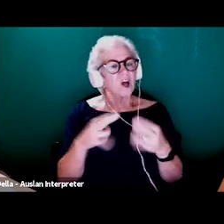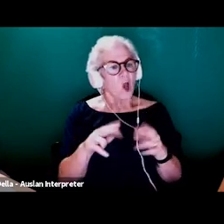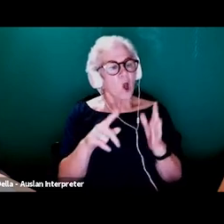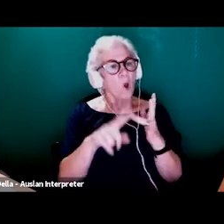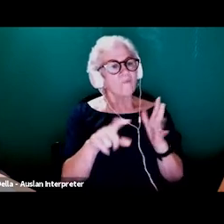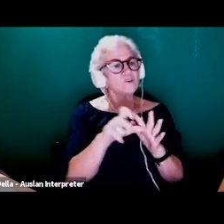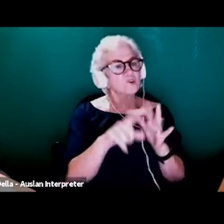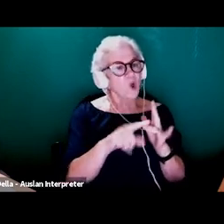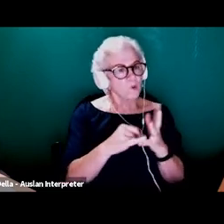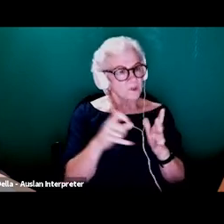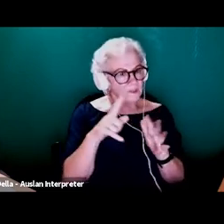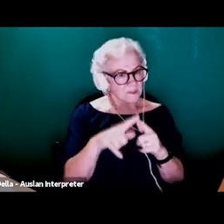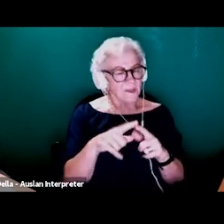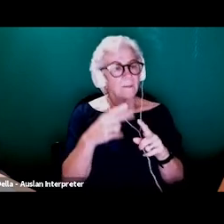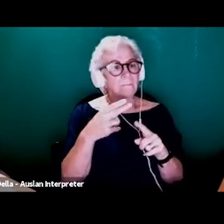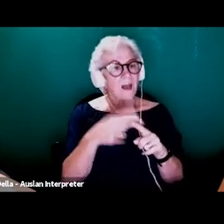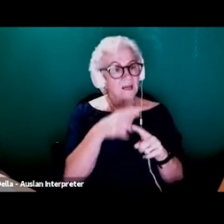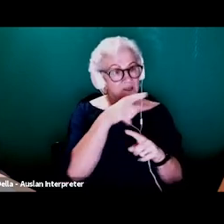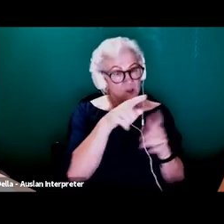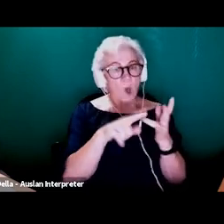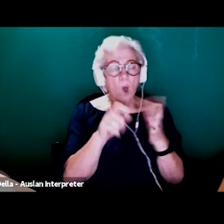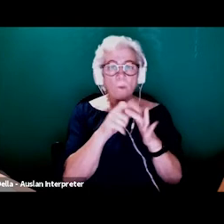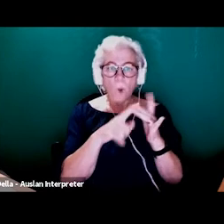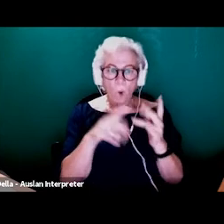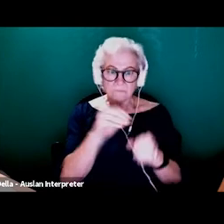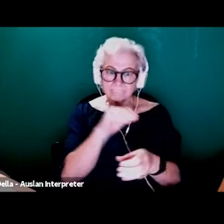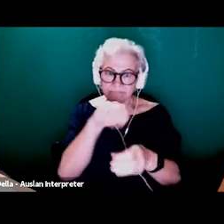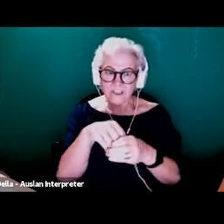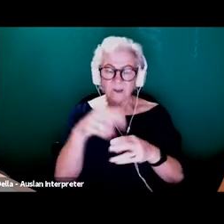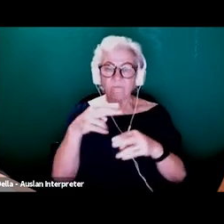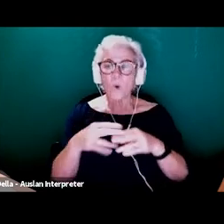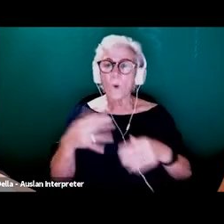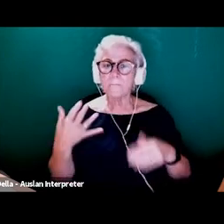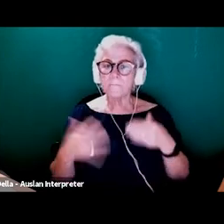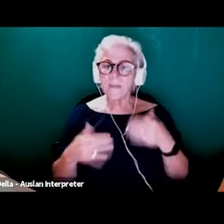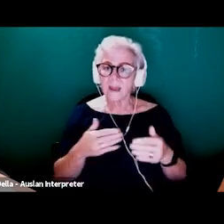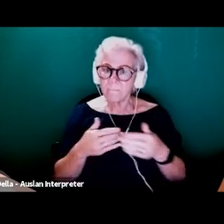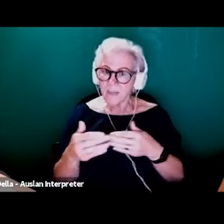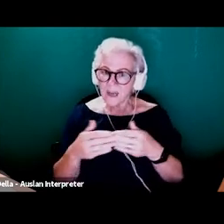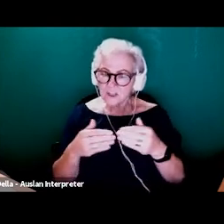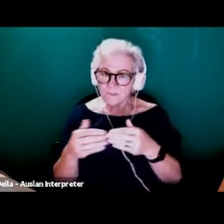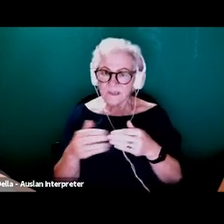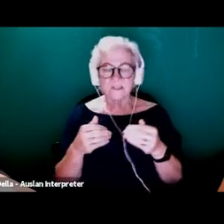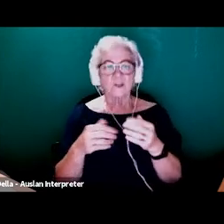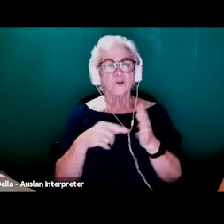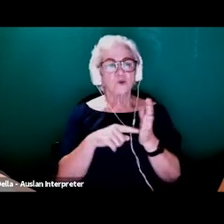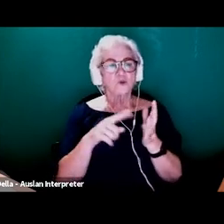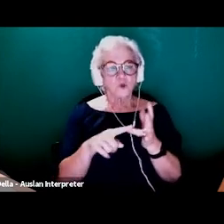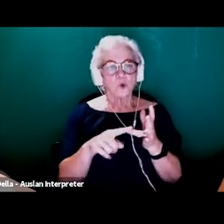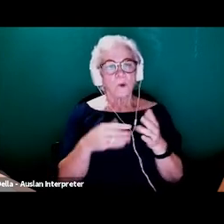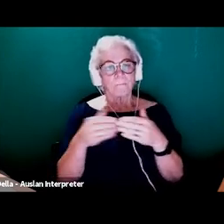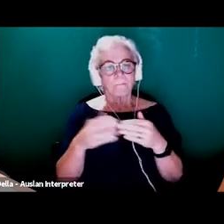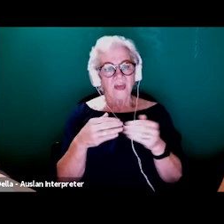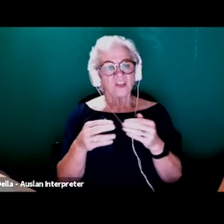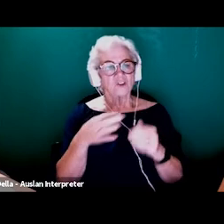role in pain management. There is a tension, though, in facilitating better pain management and managing the risks of